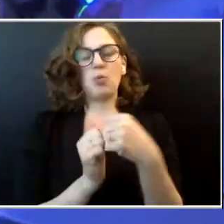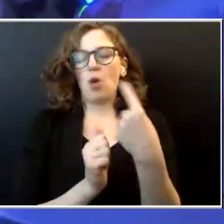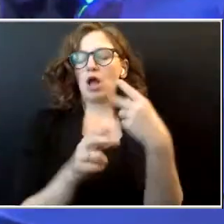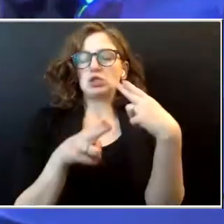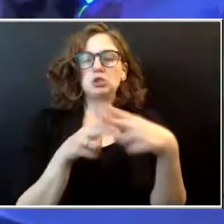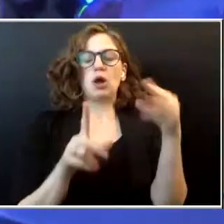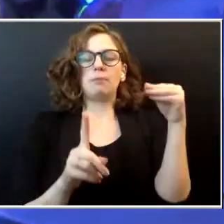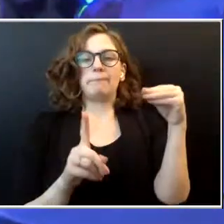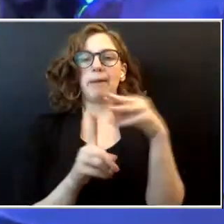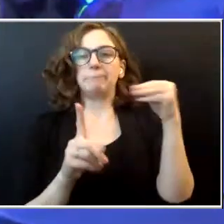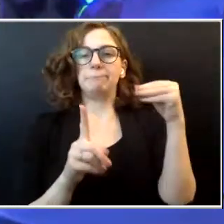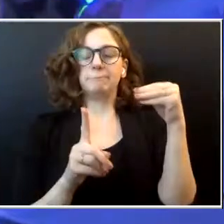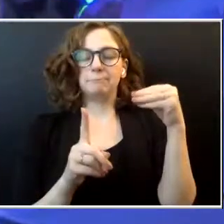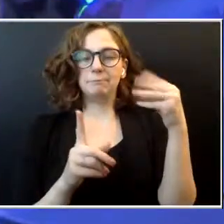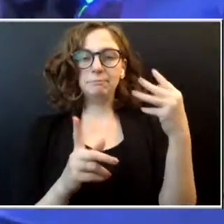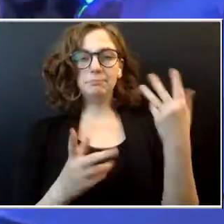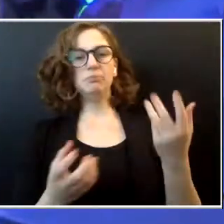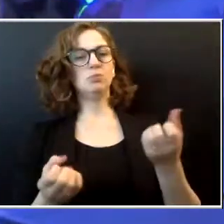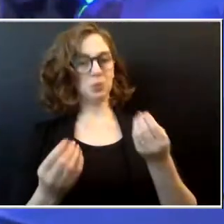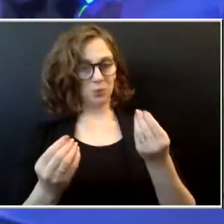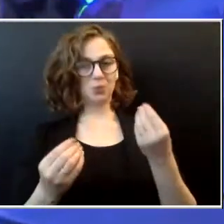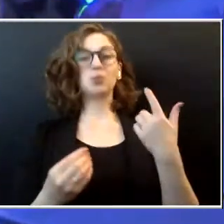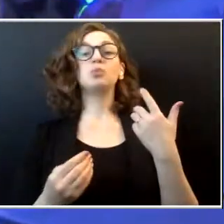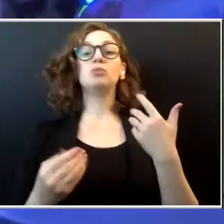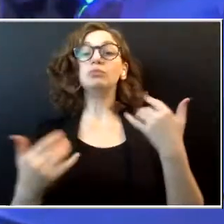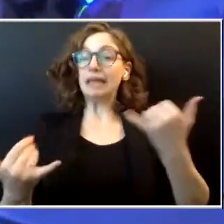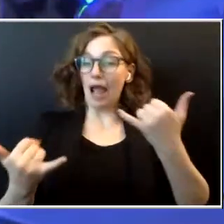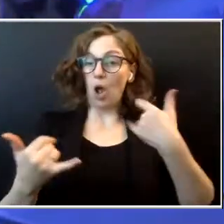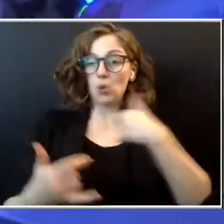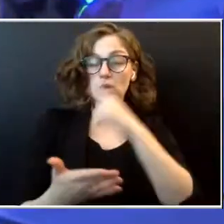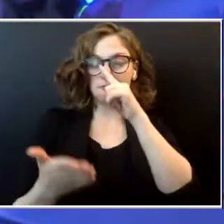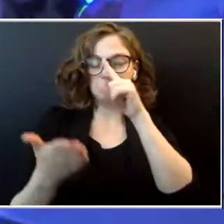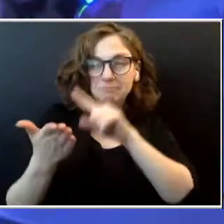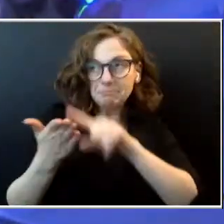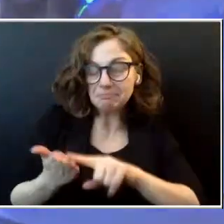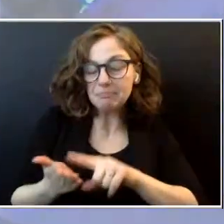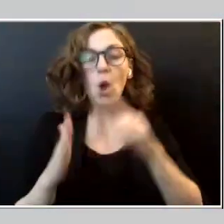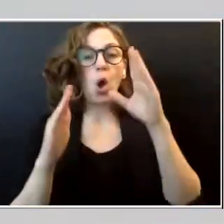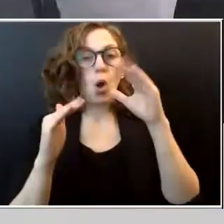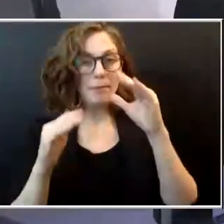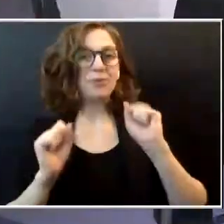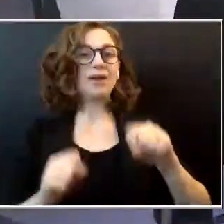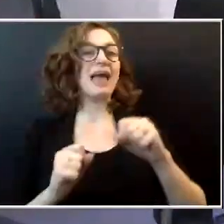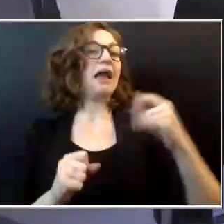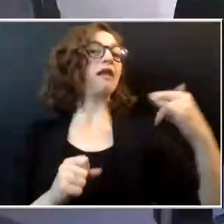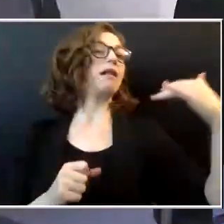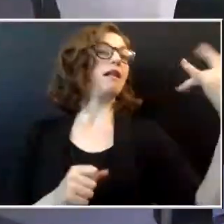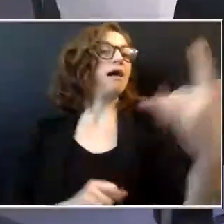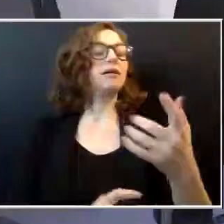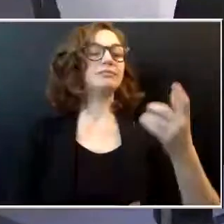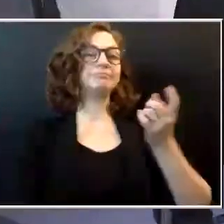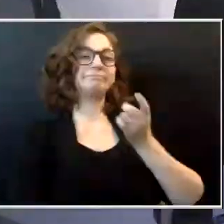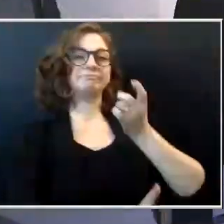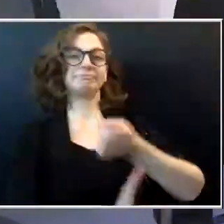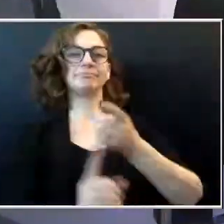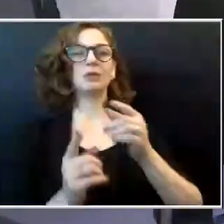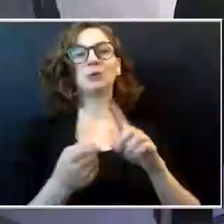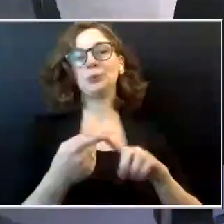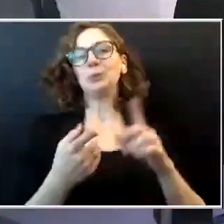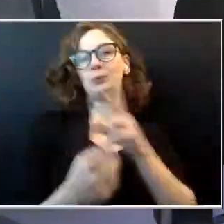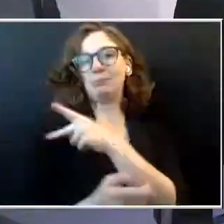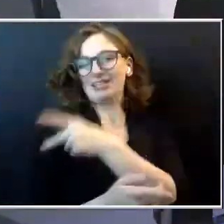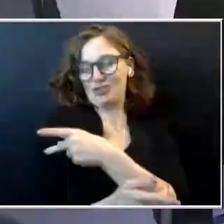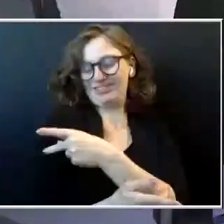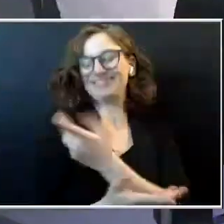science into real benefits for patients. Easier said than done, but that is the journey of research. Joining me today is